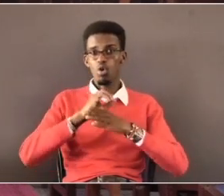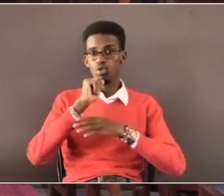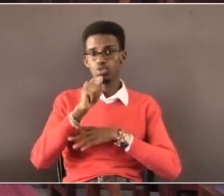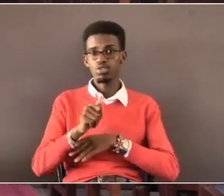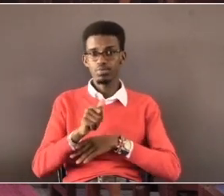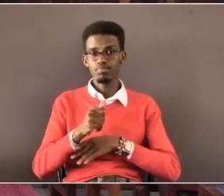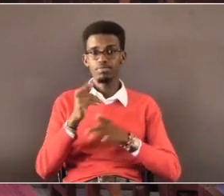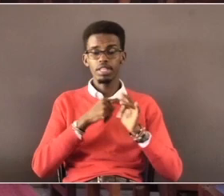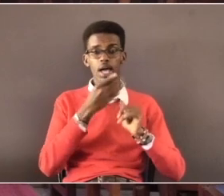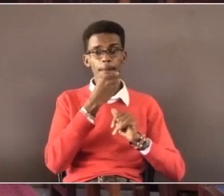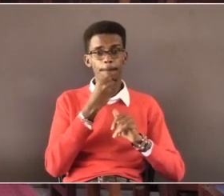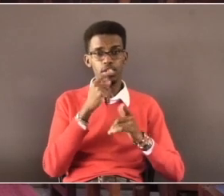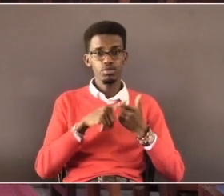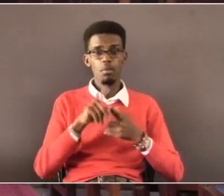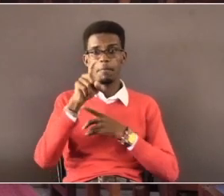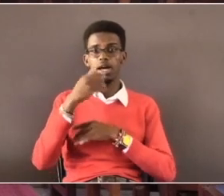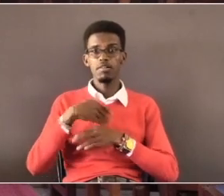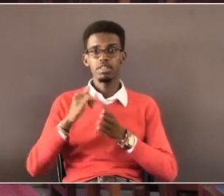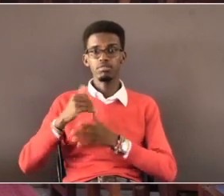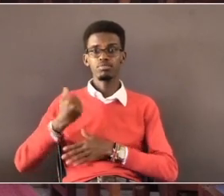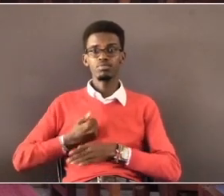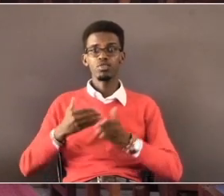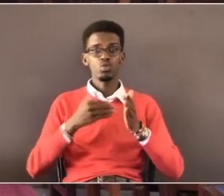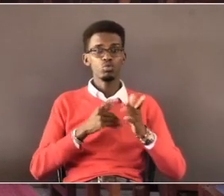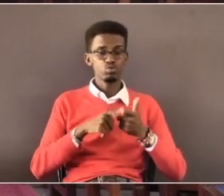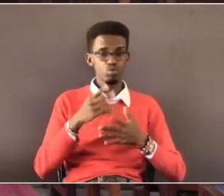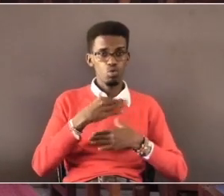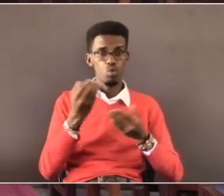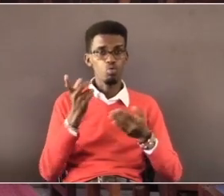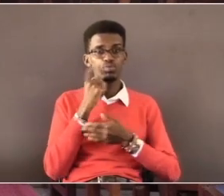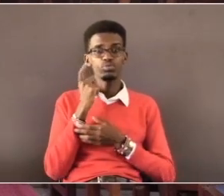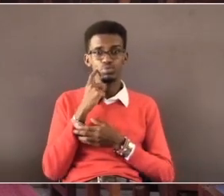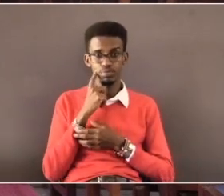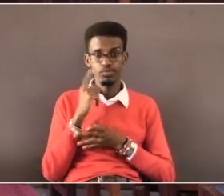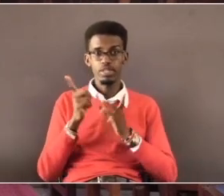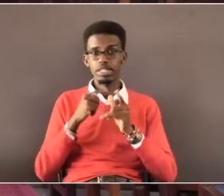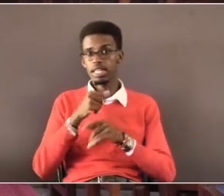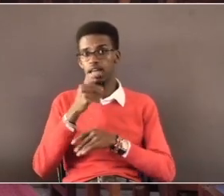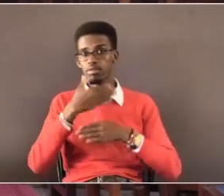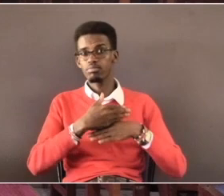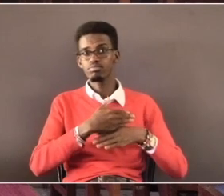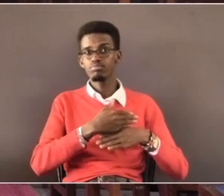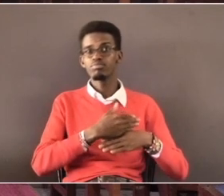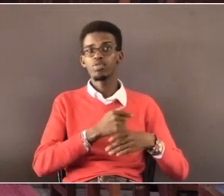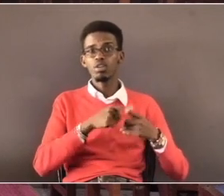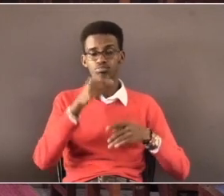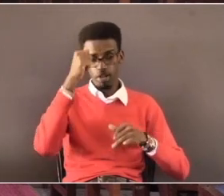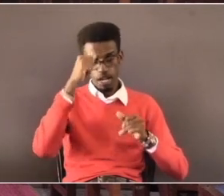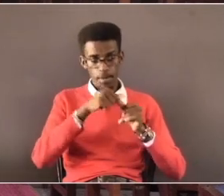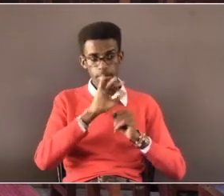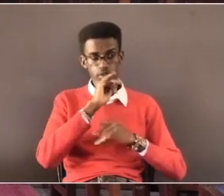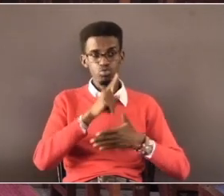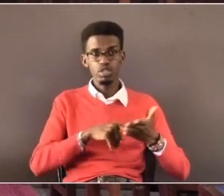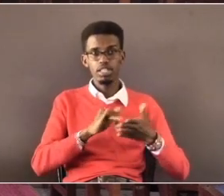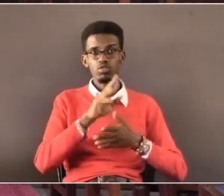As a man, it's not a must that the lady stops shopping. It is Another boundary that you need to remember is